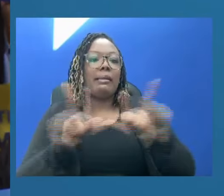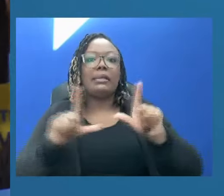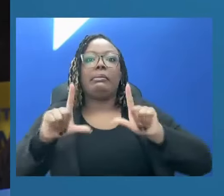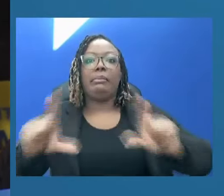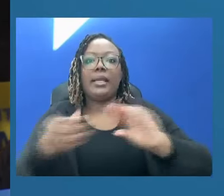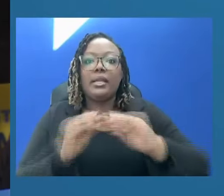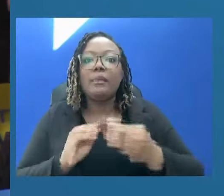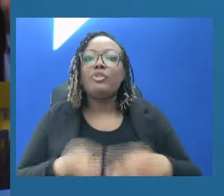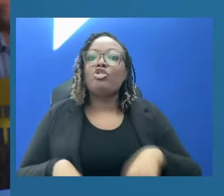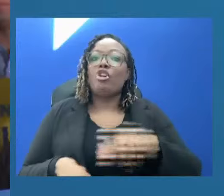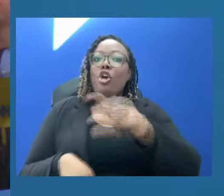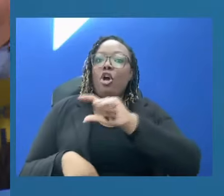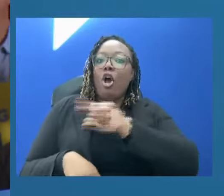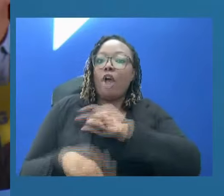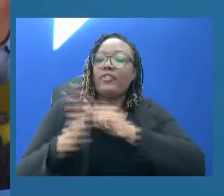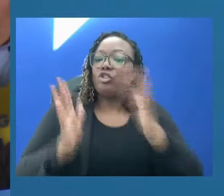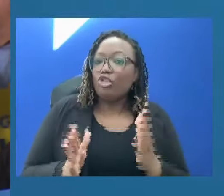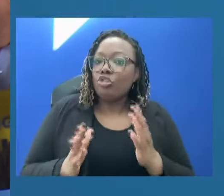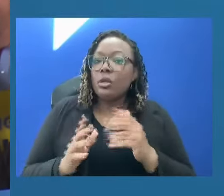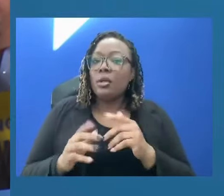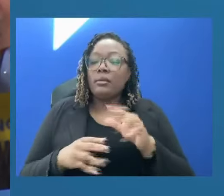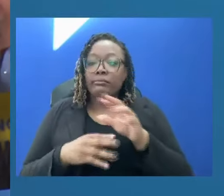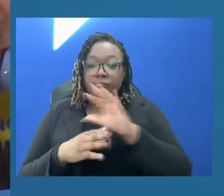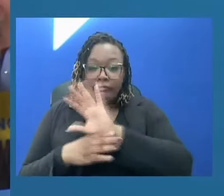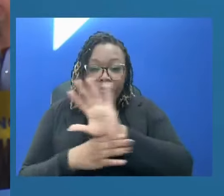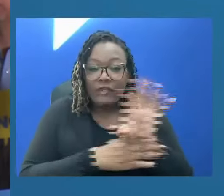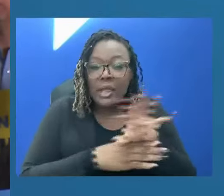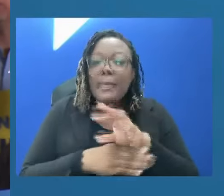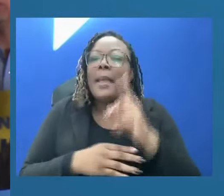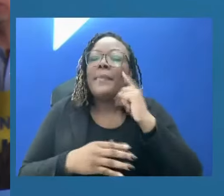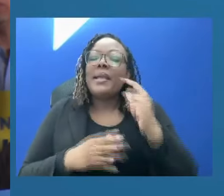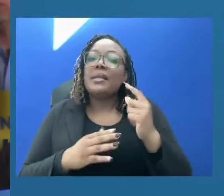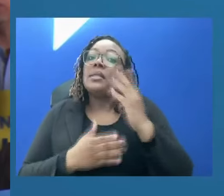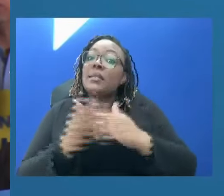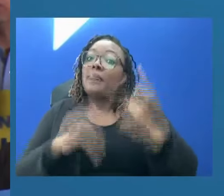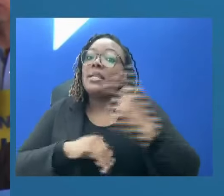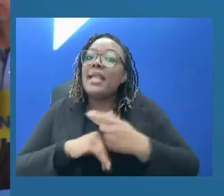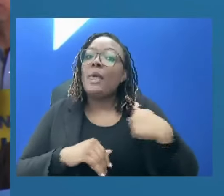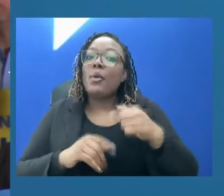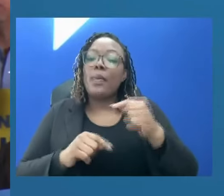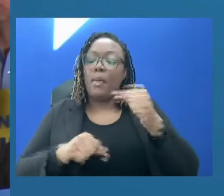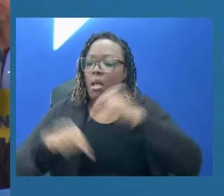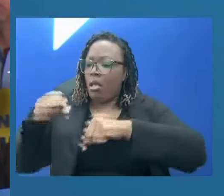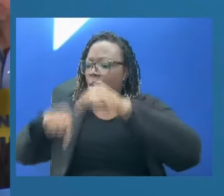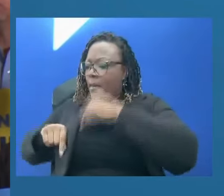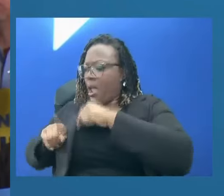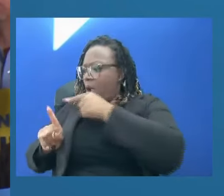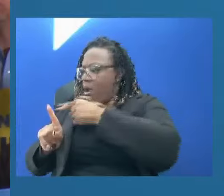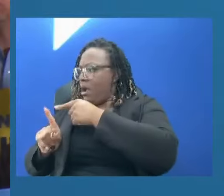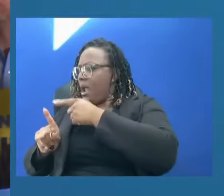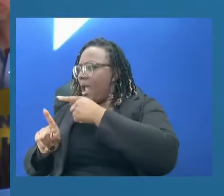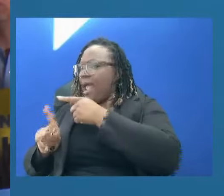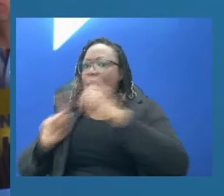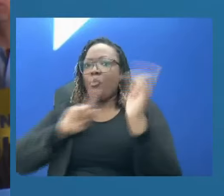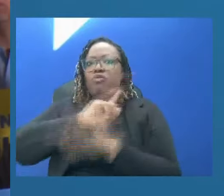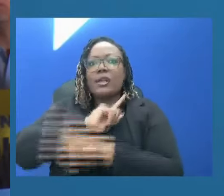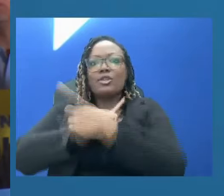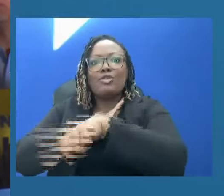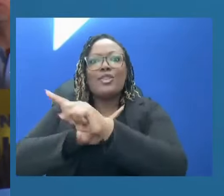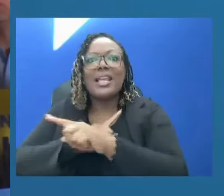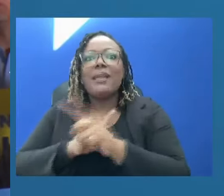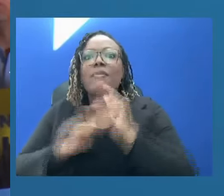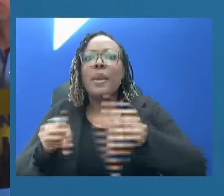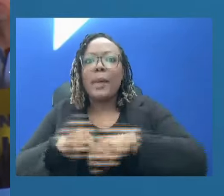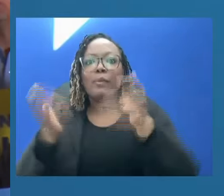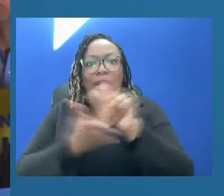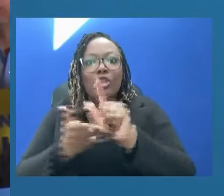officers, because, someday we'll be able to go back and prosecute these guys that are breaking the